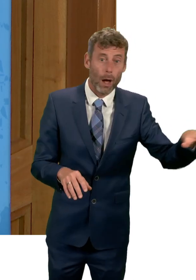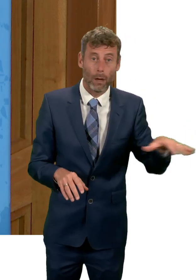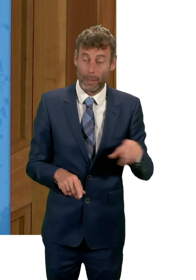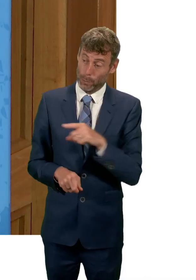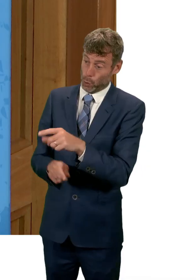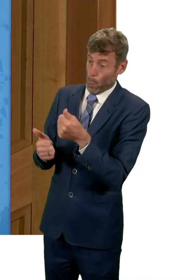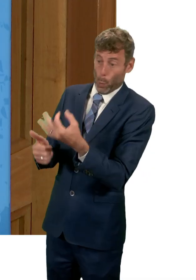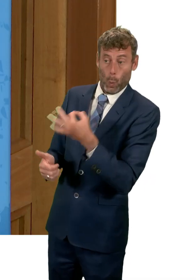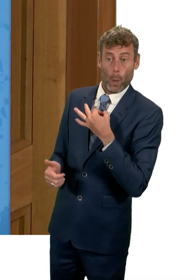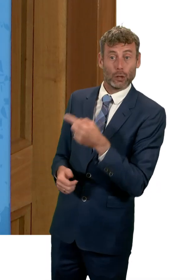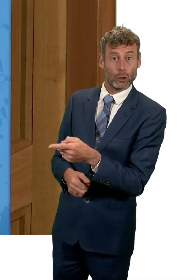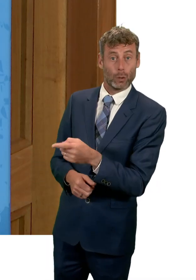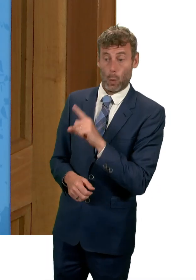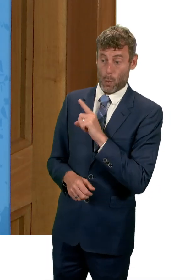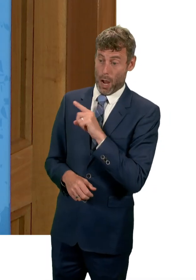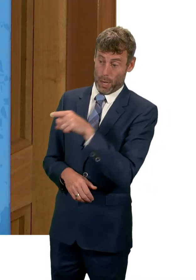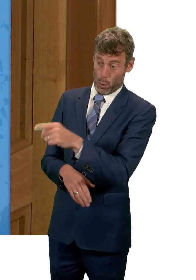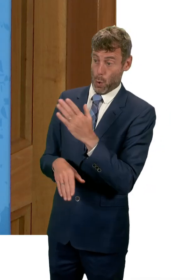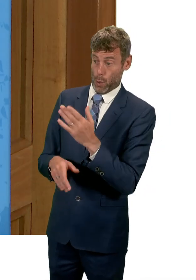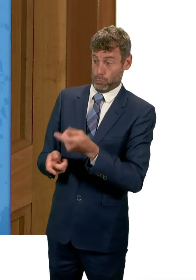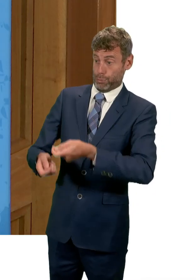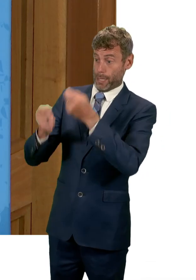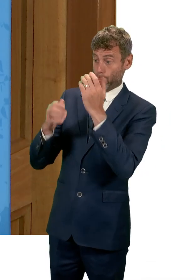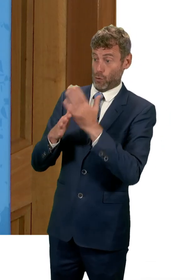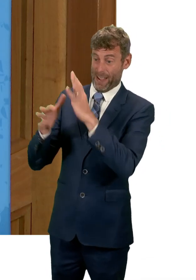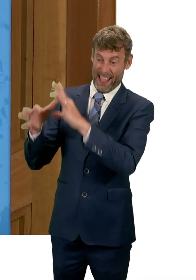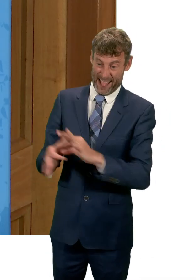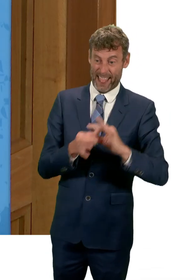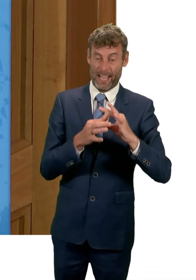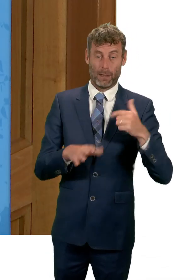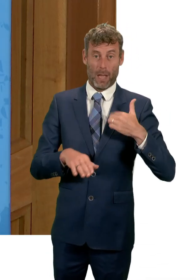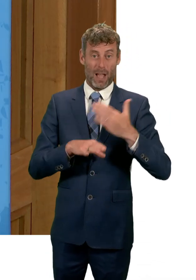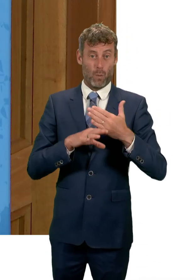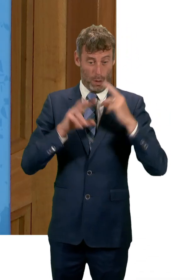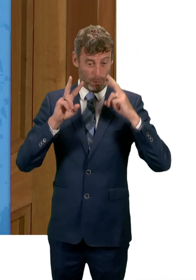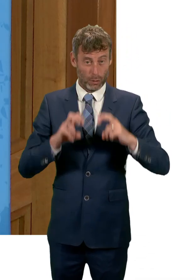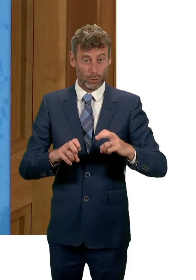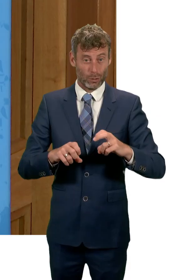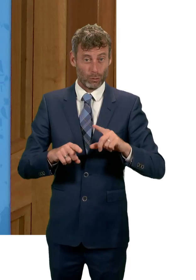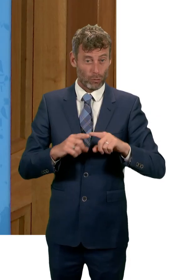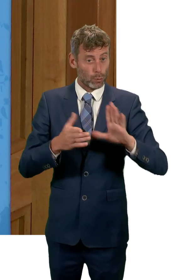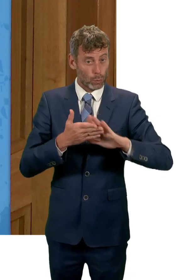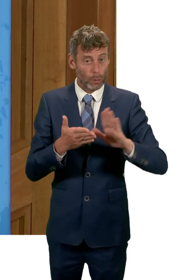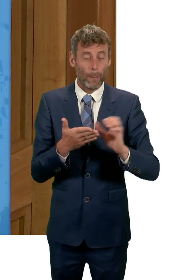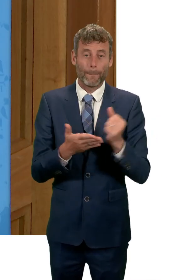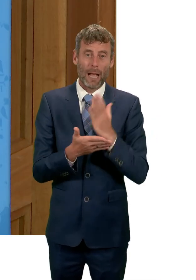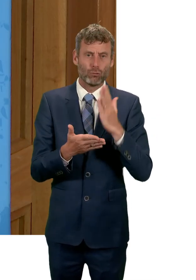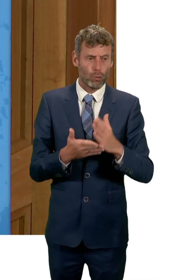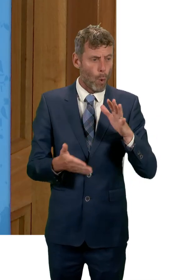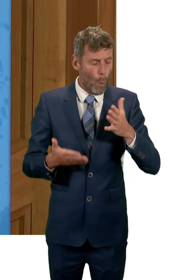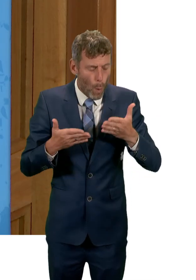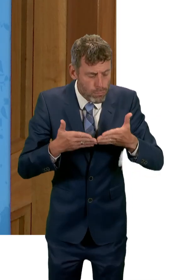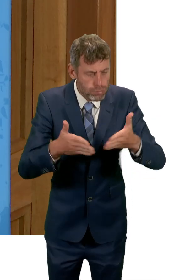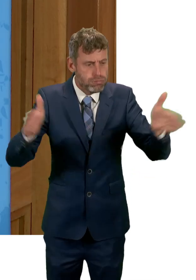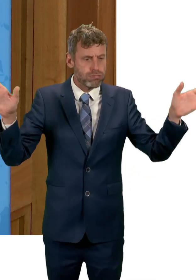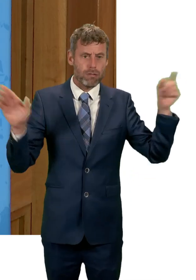because some of the work that's very topical even today that we're doing is exactly trying to address that. So I agree it's